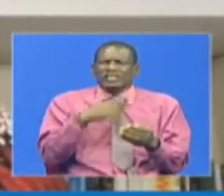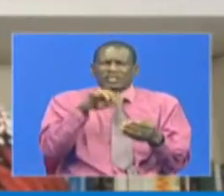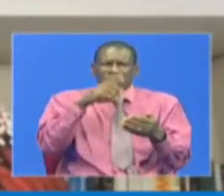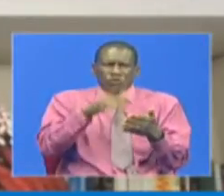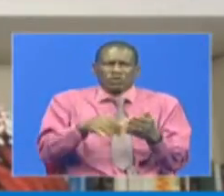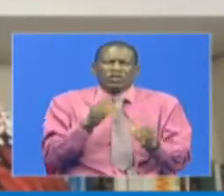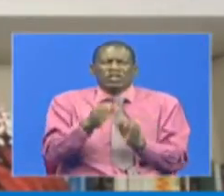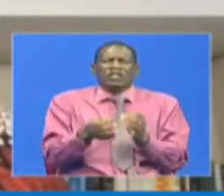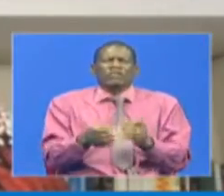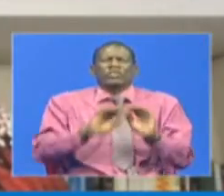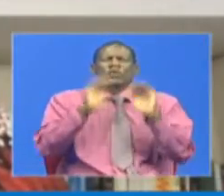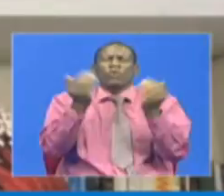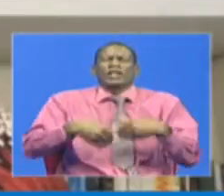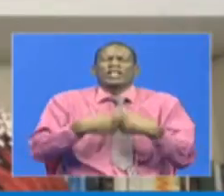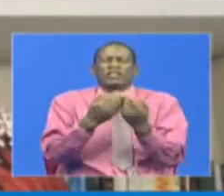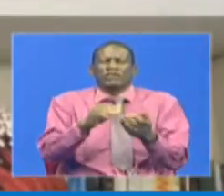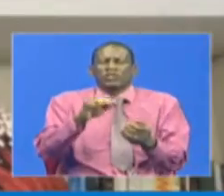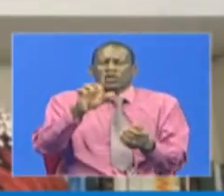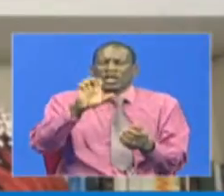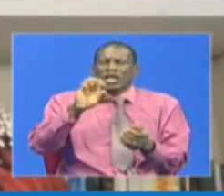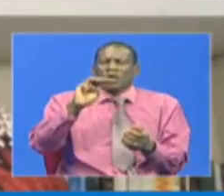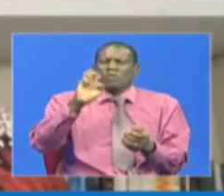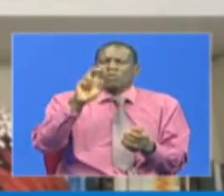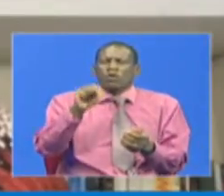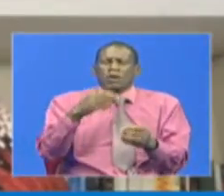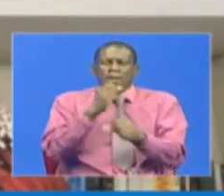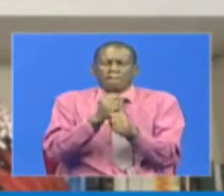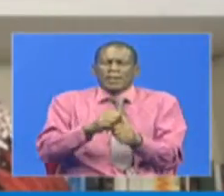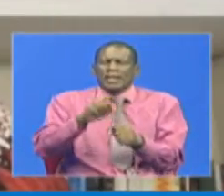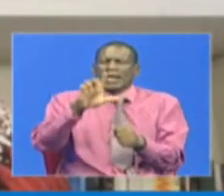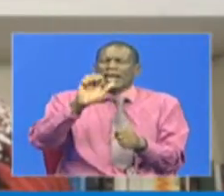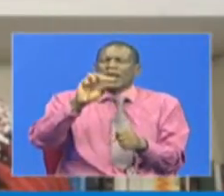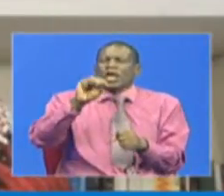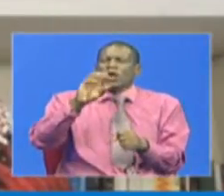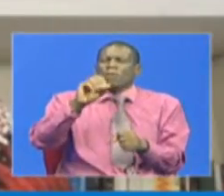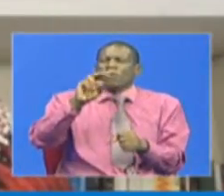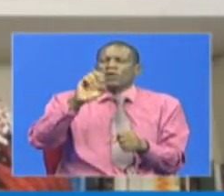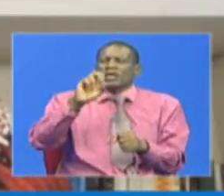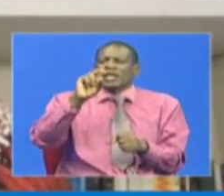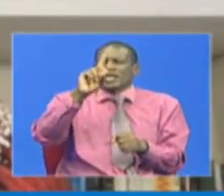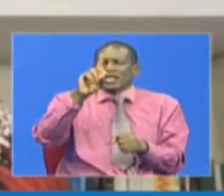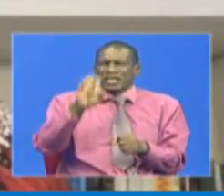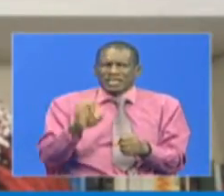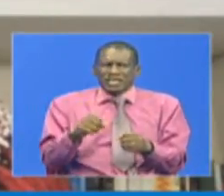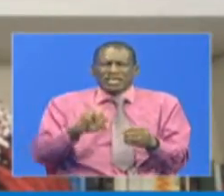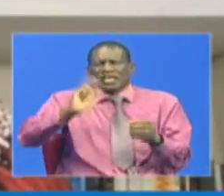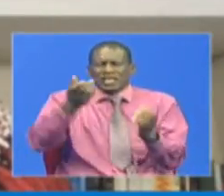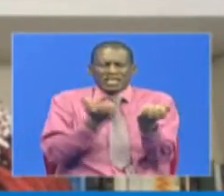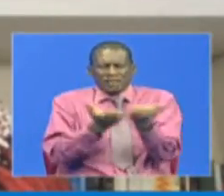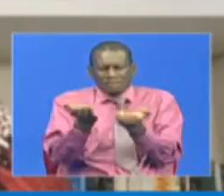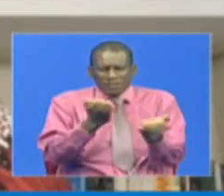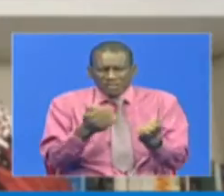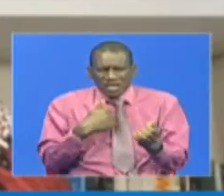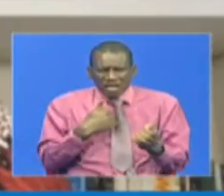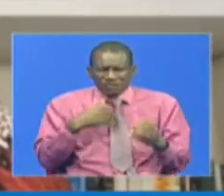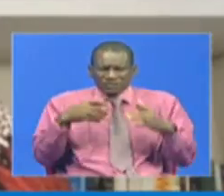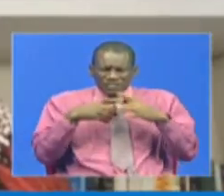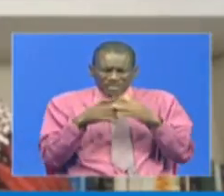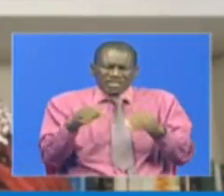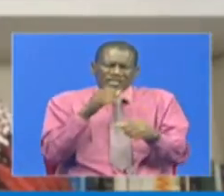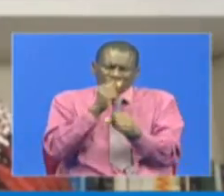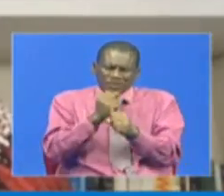you lemon, make lemonade. So I think it's clear that Kenya and Kenyan businesses has chosen to make